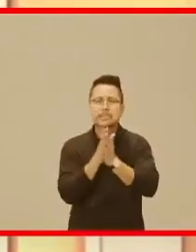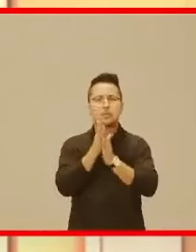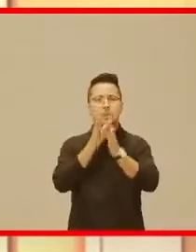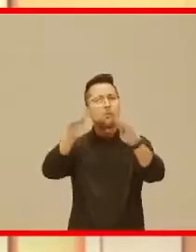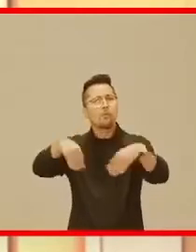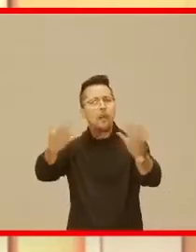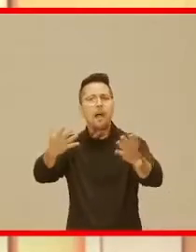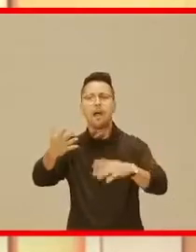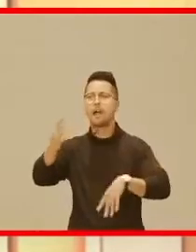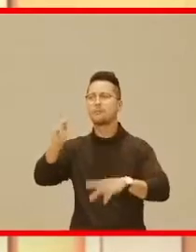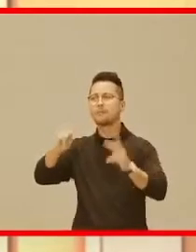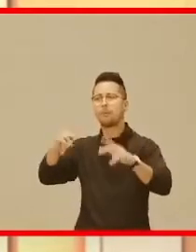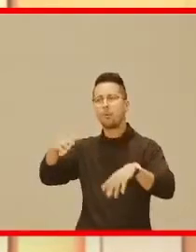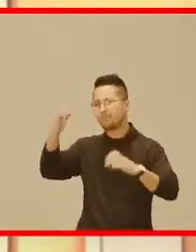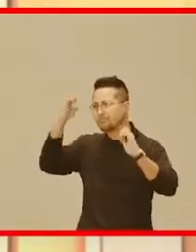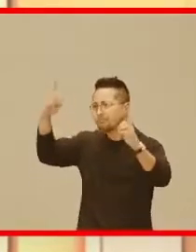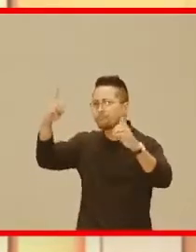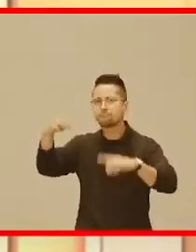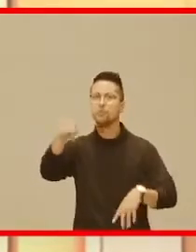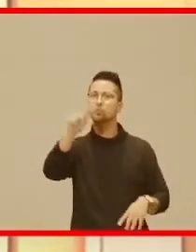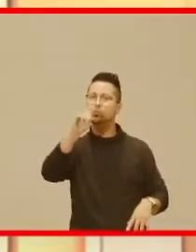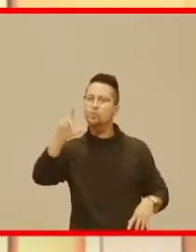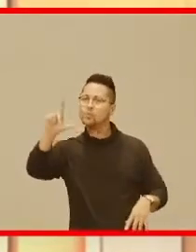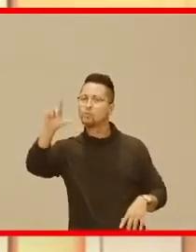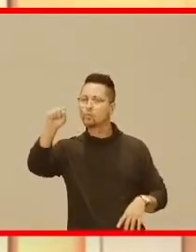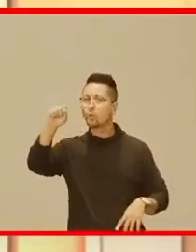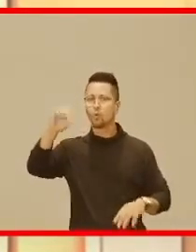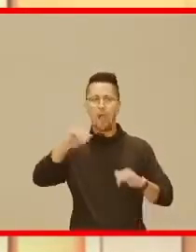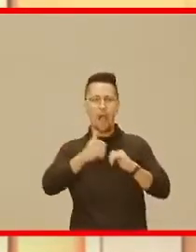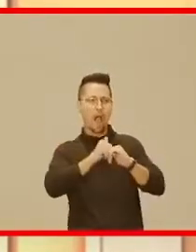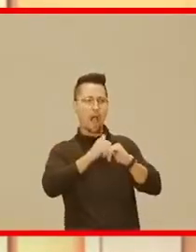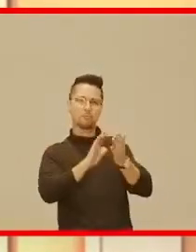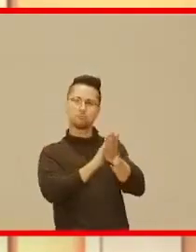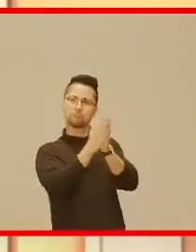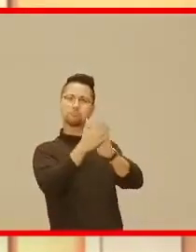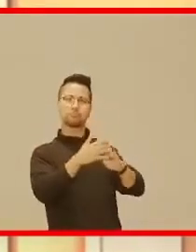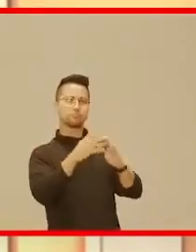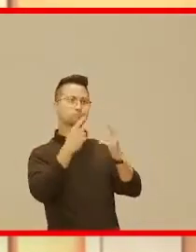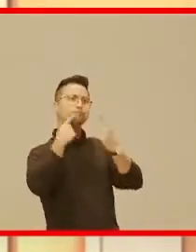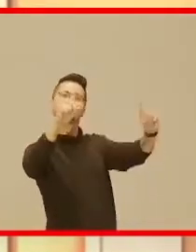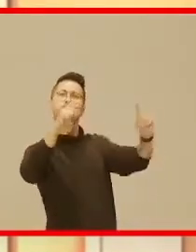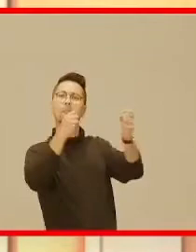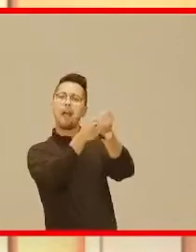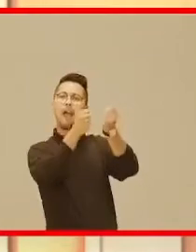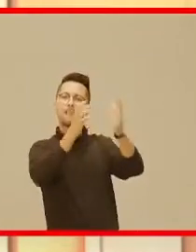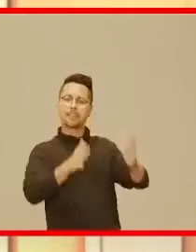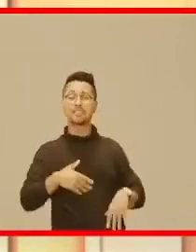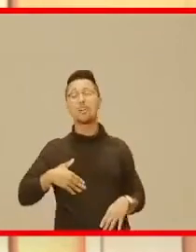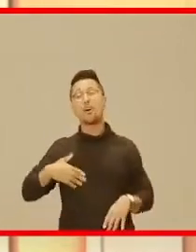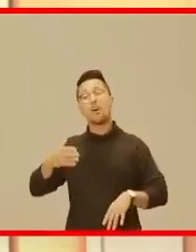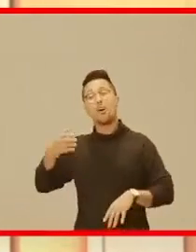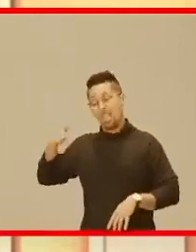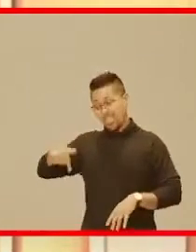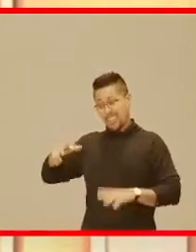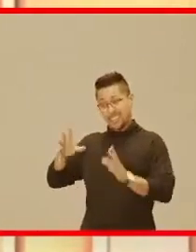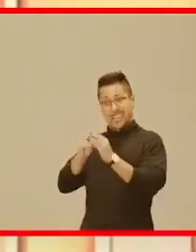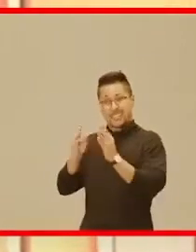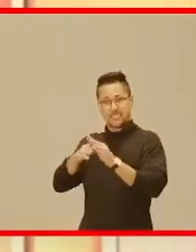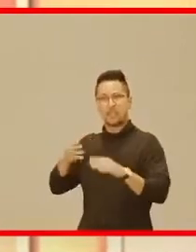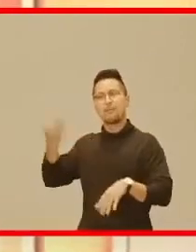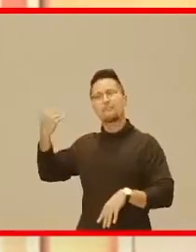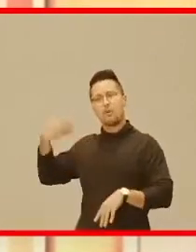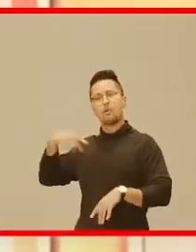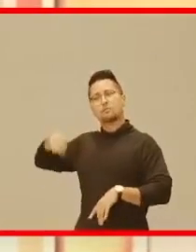advocate. So this session, if you're here for the mental illness, that was canceled, so it was replaced by this, is how to be